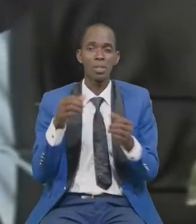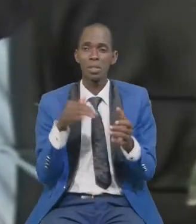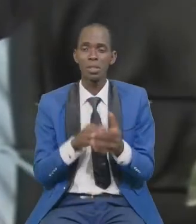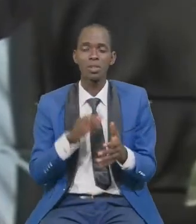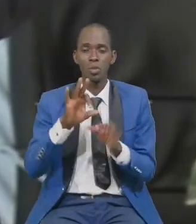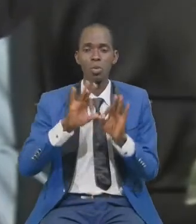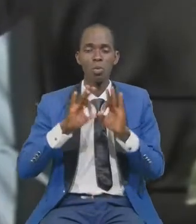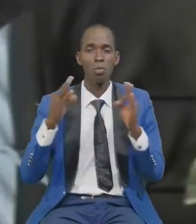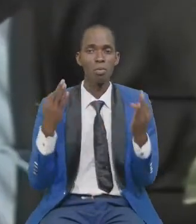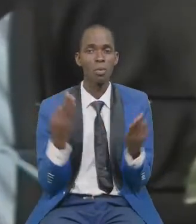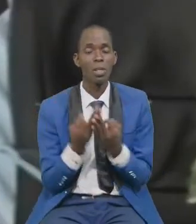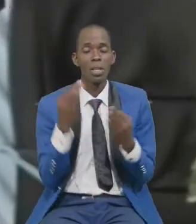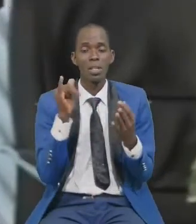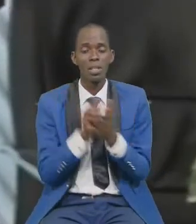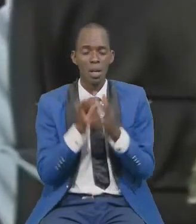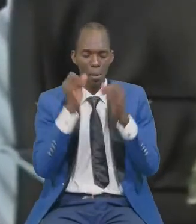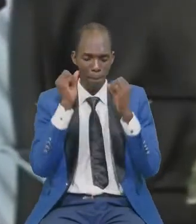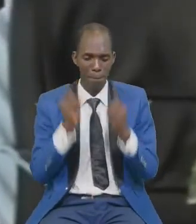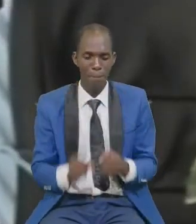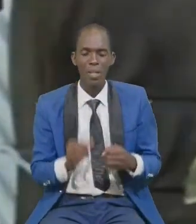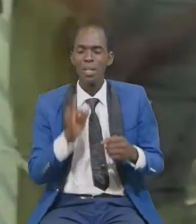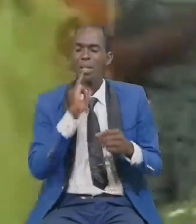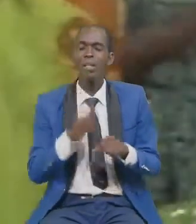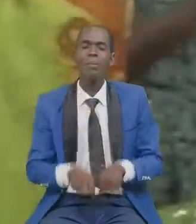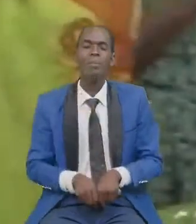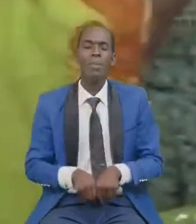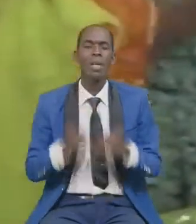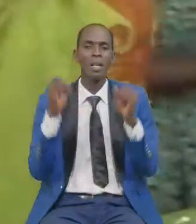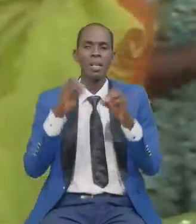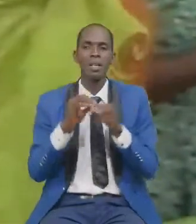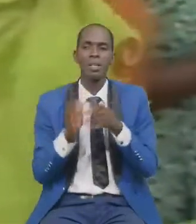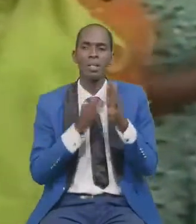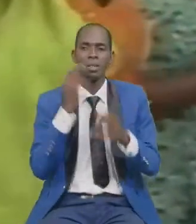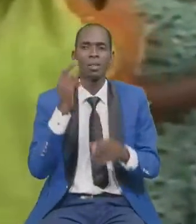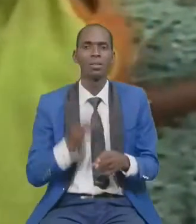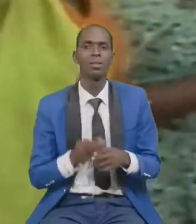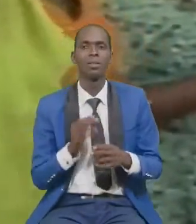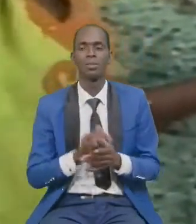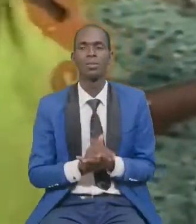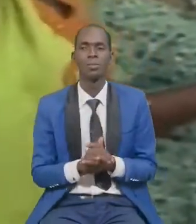your family, that power is broken.